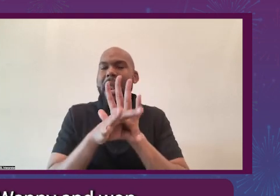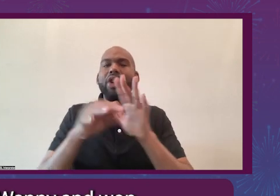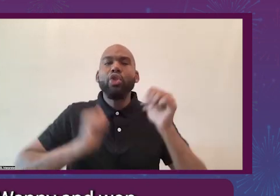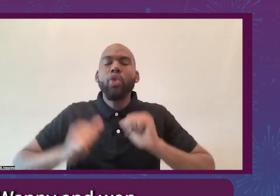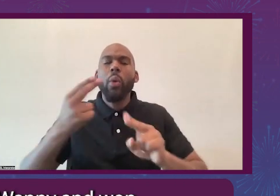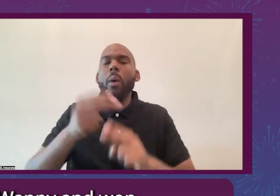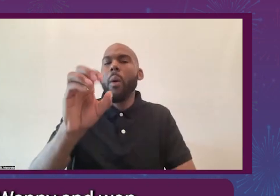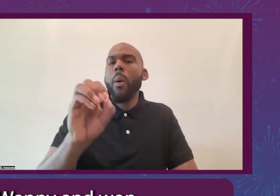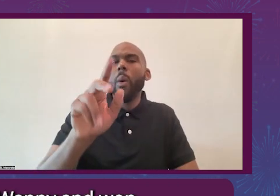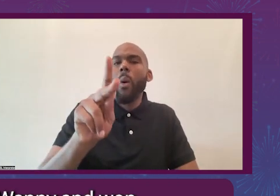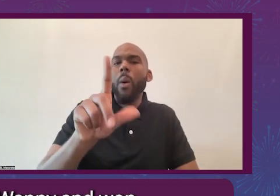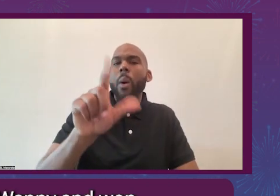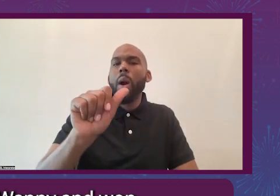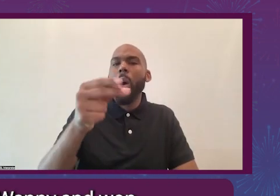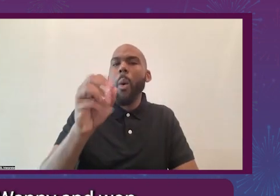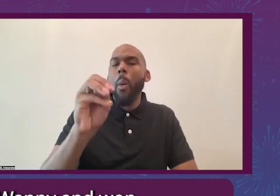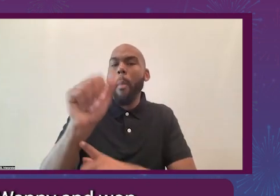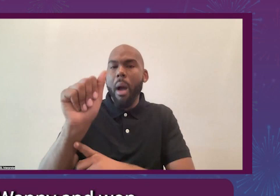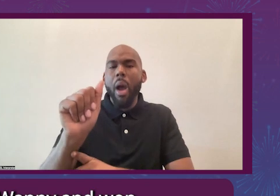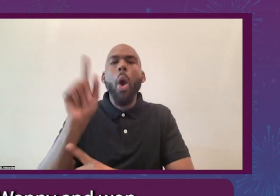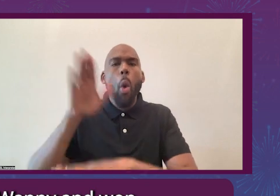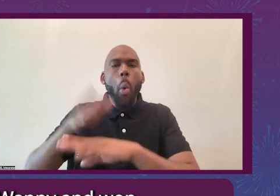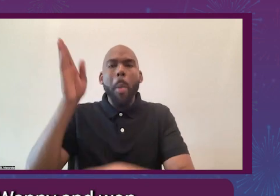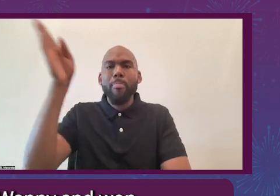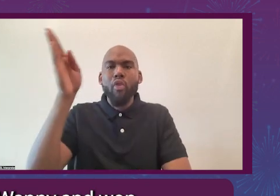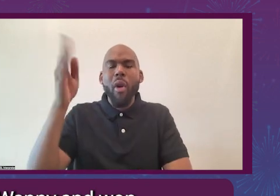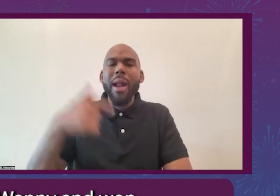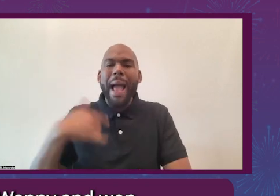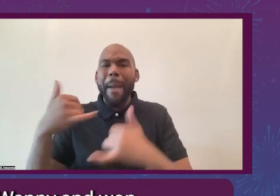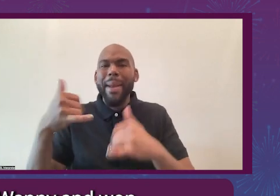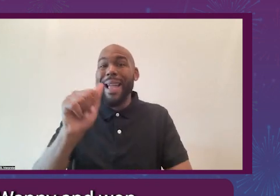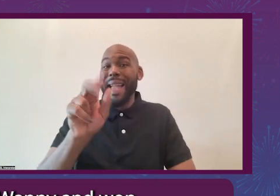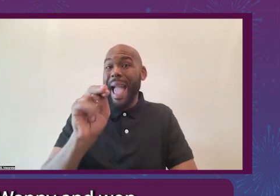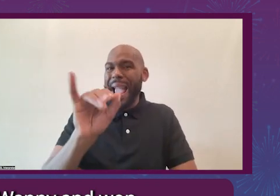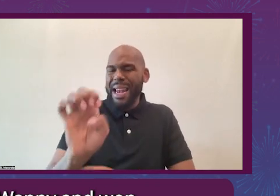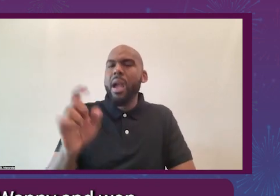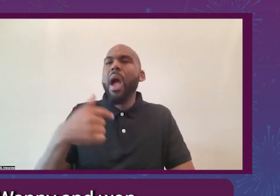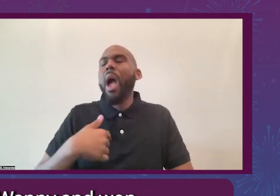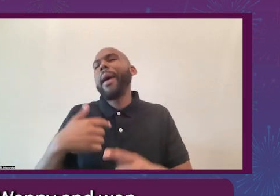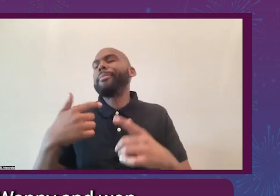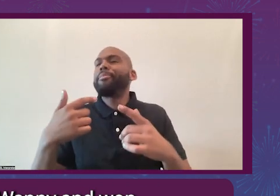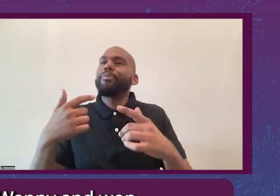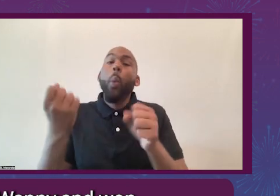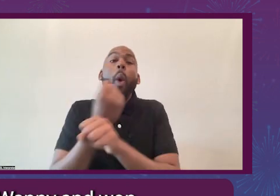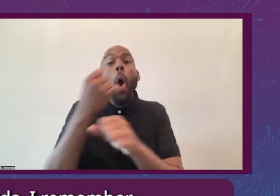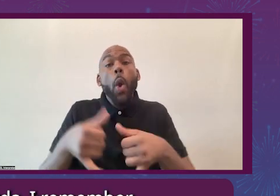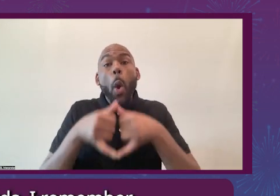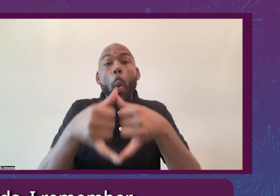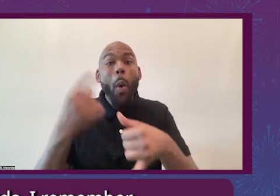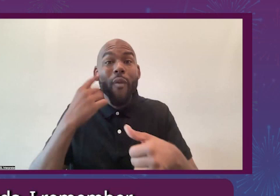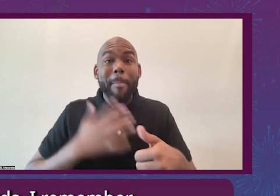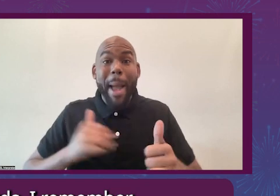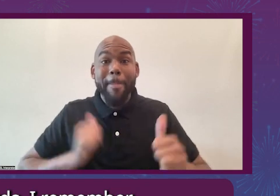to Broadway, where I played Ado Annie and won a Tony Award for my performance. And Judy